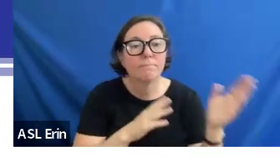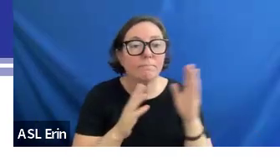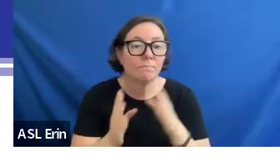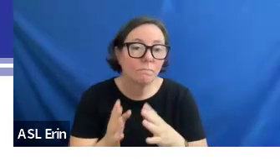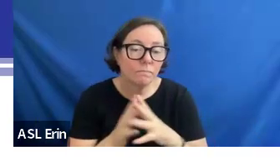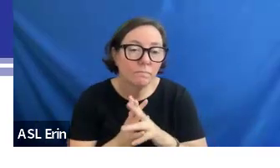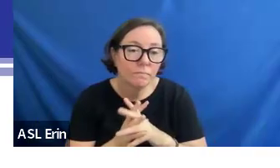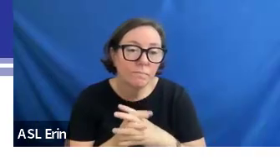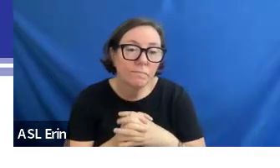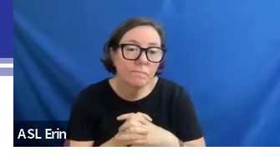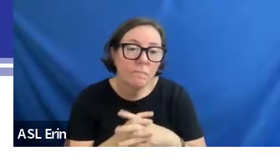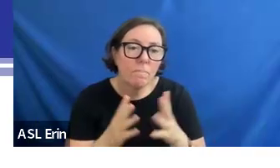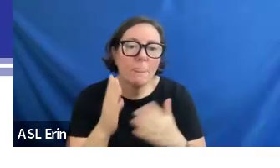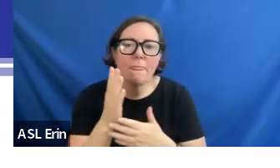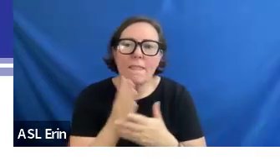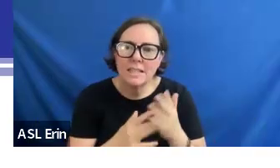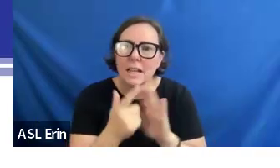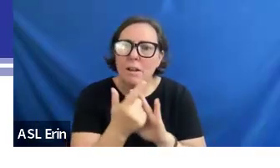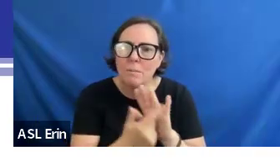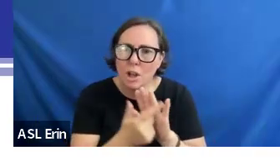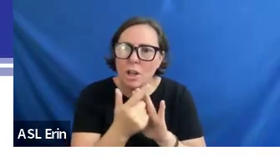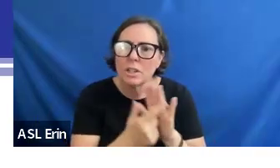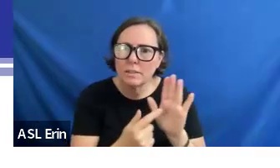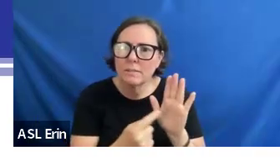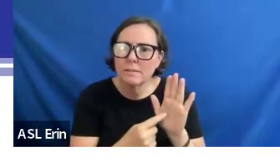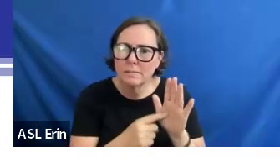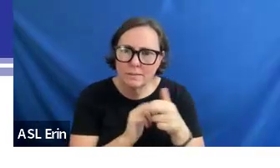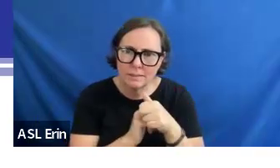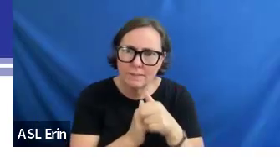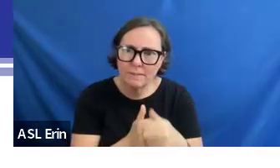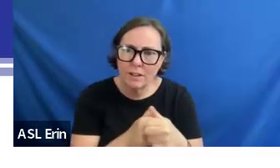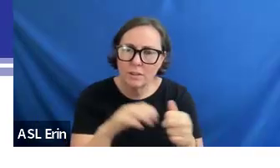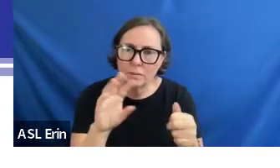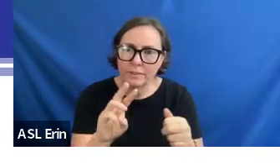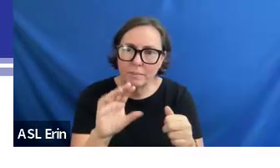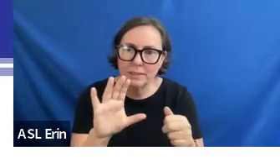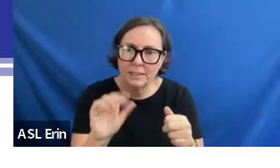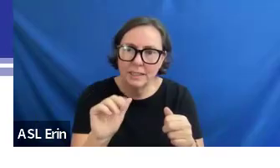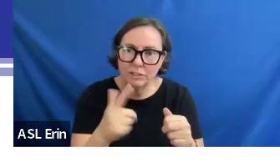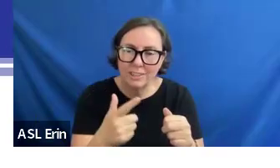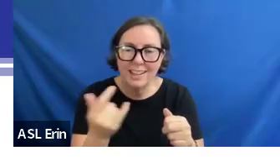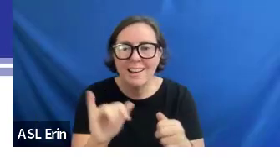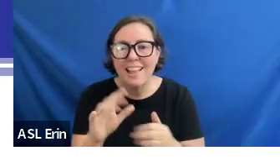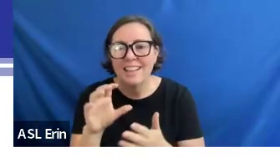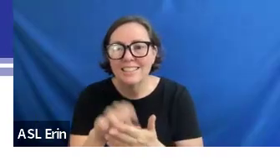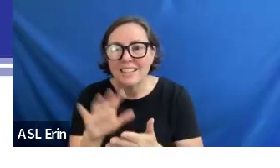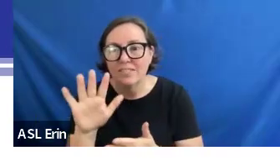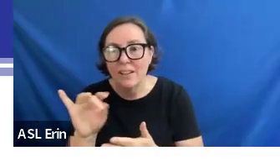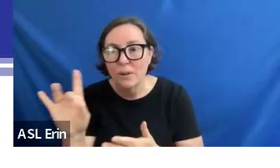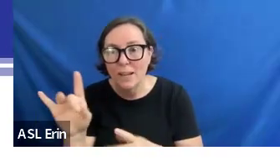Um, some legislations that are modeled after WCAG is Section